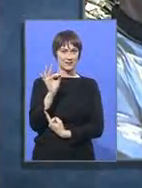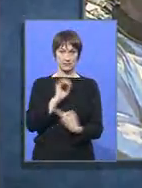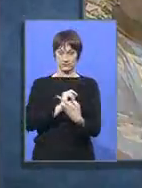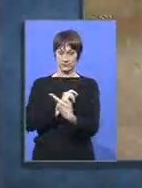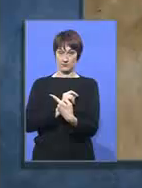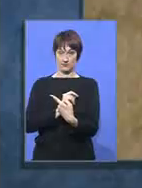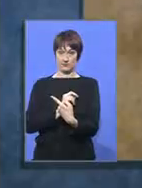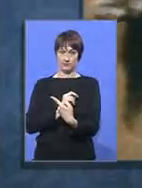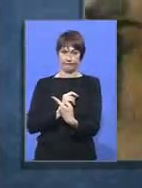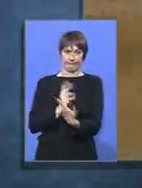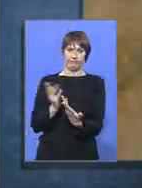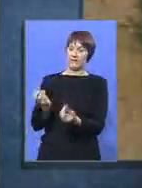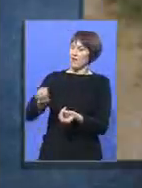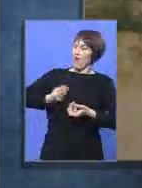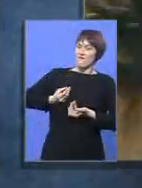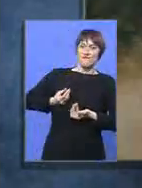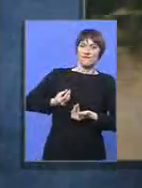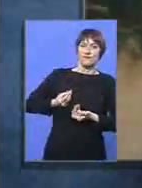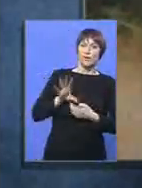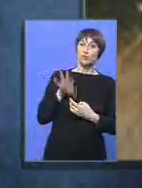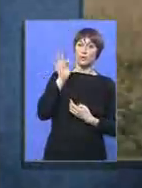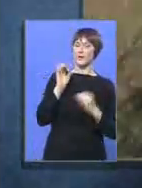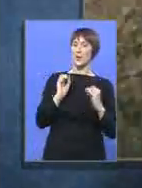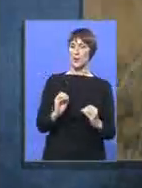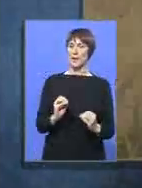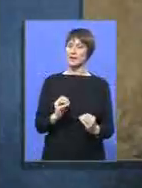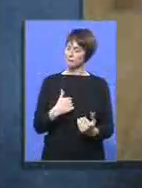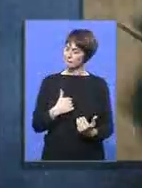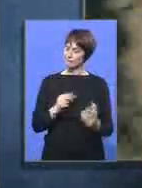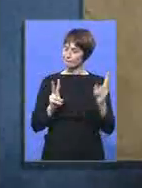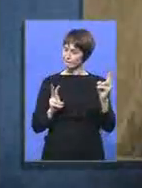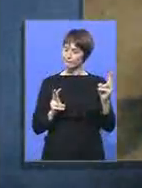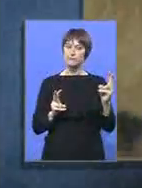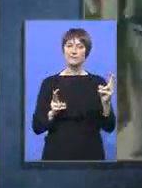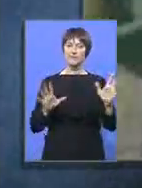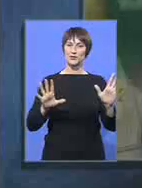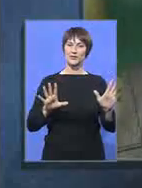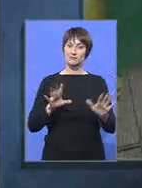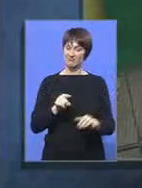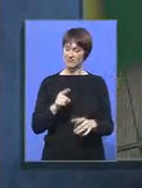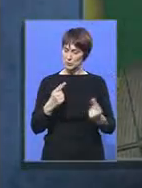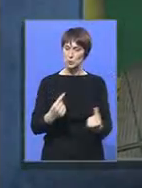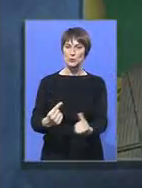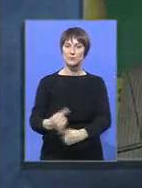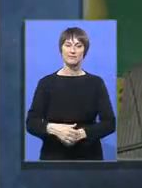had left us with no other choice." Unquote.